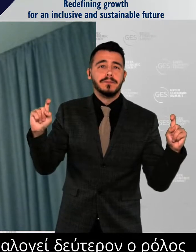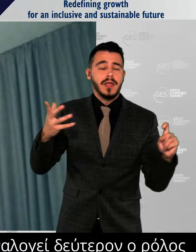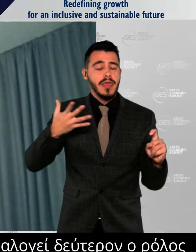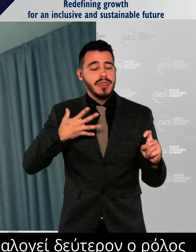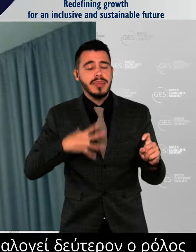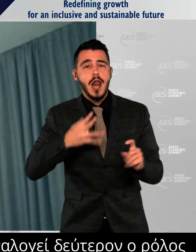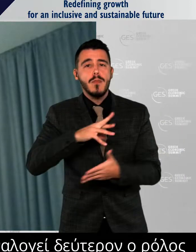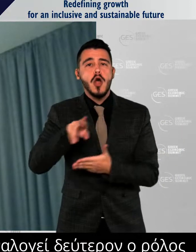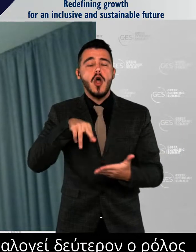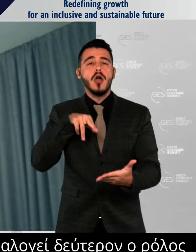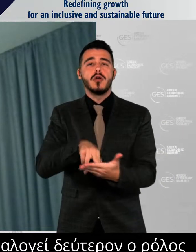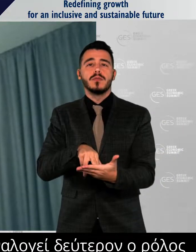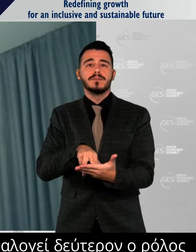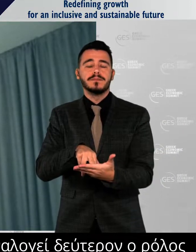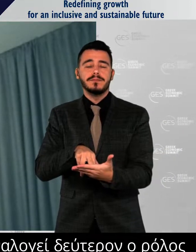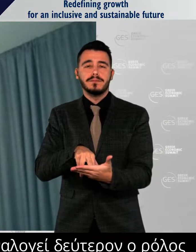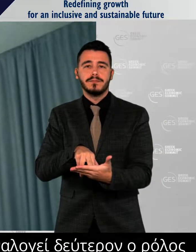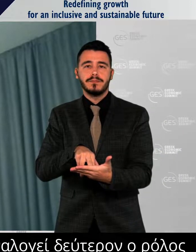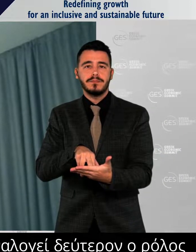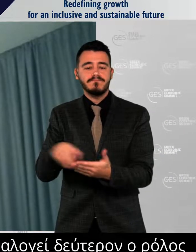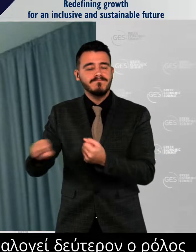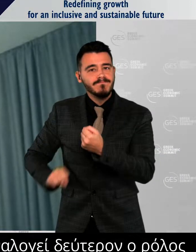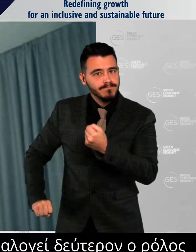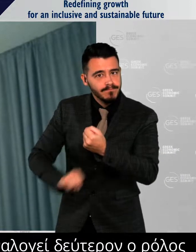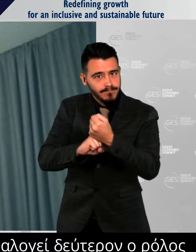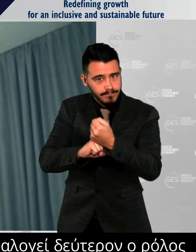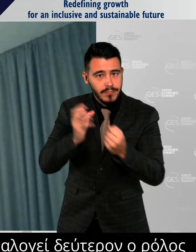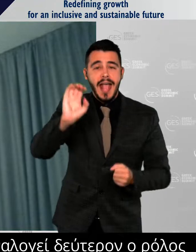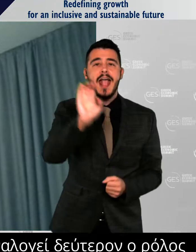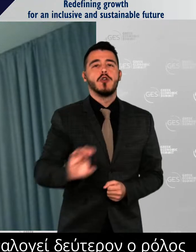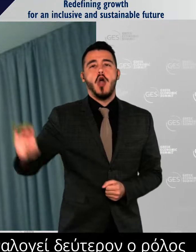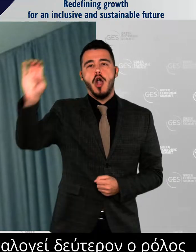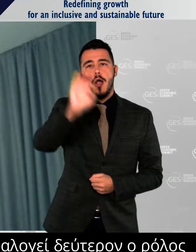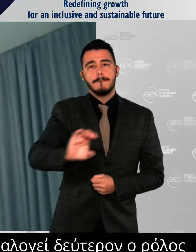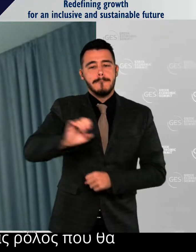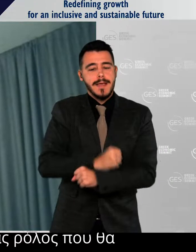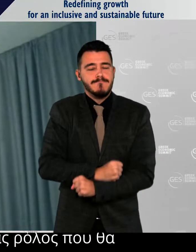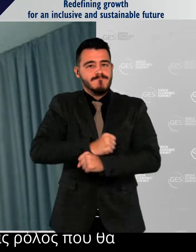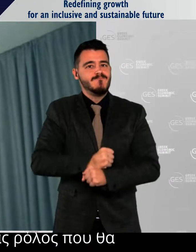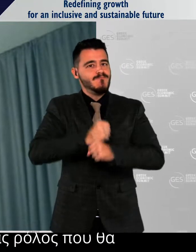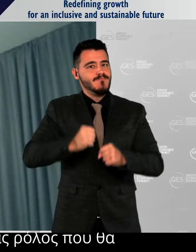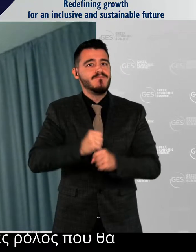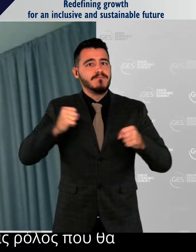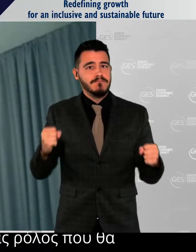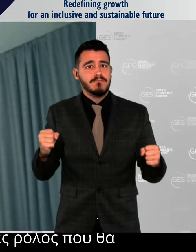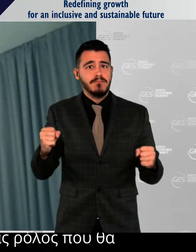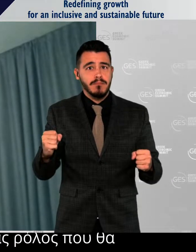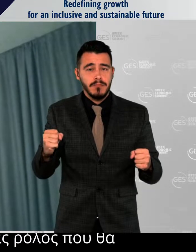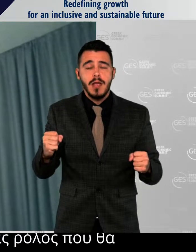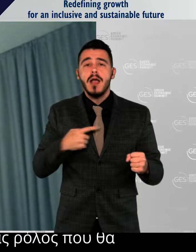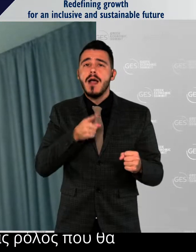call next generation European funds, are digital and are around a green